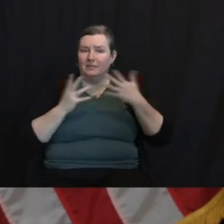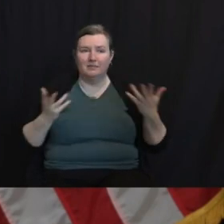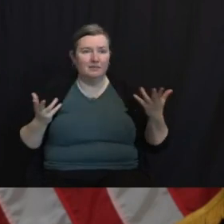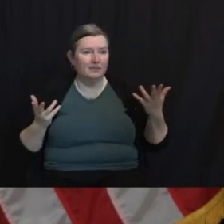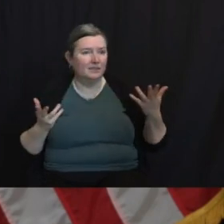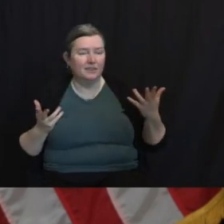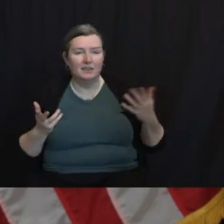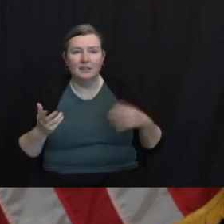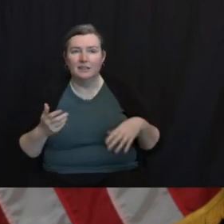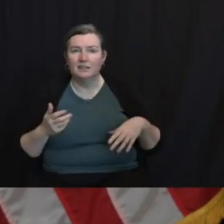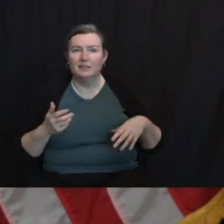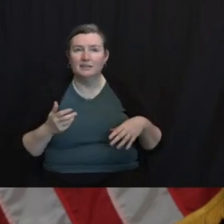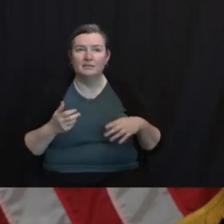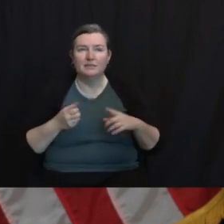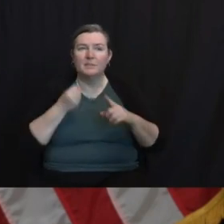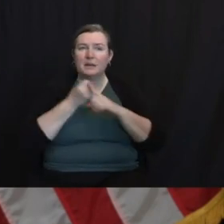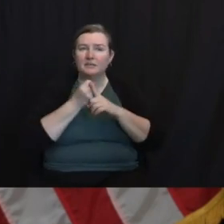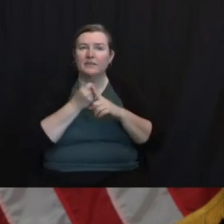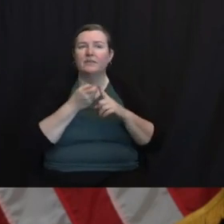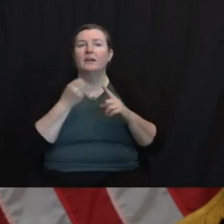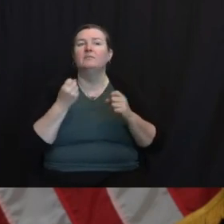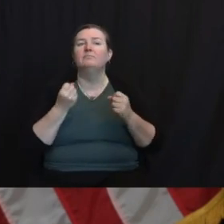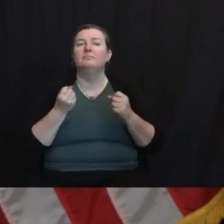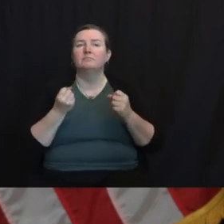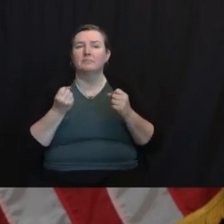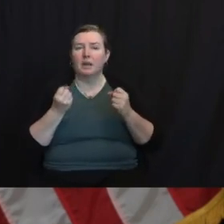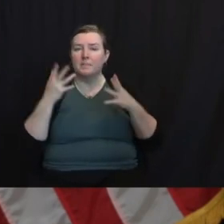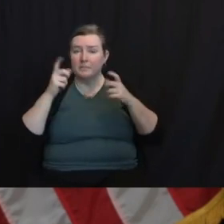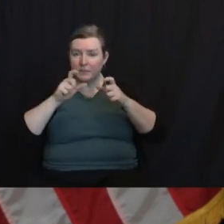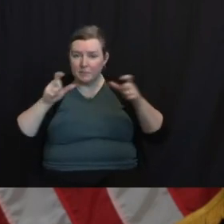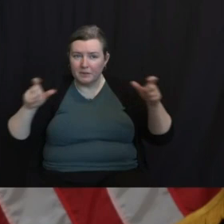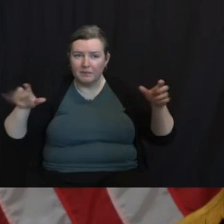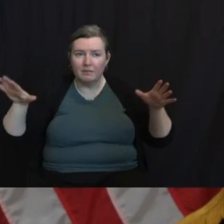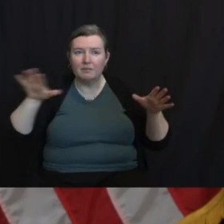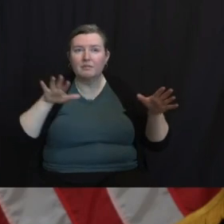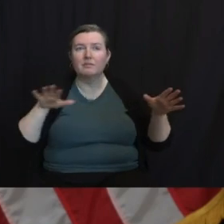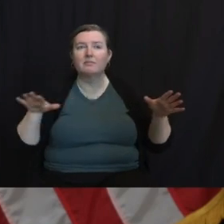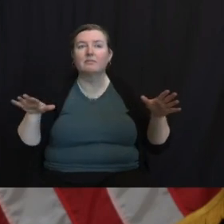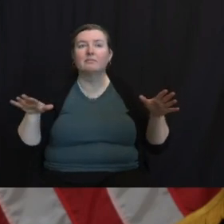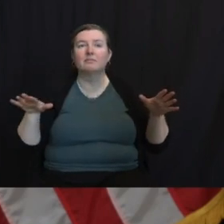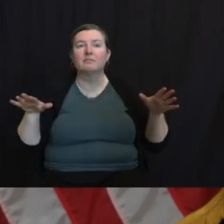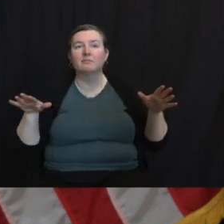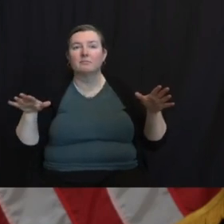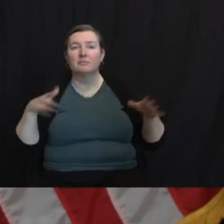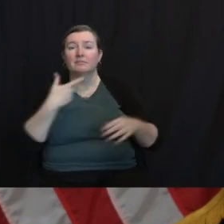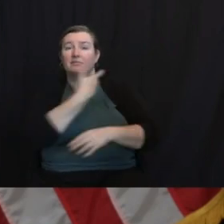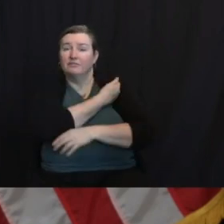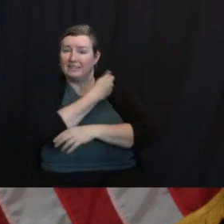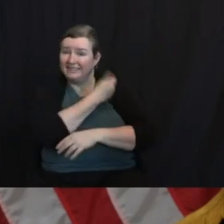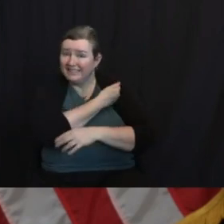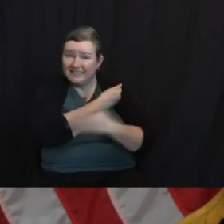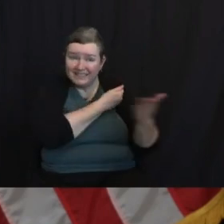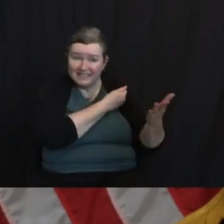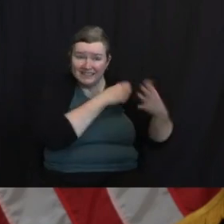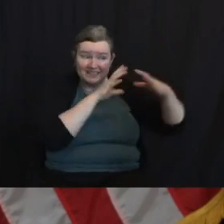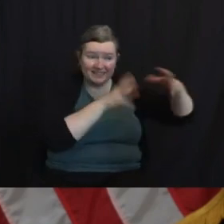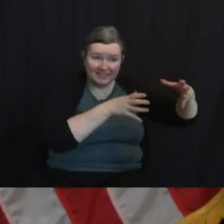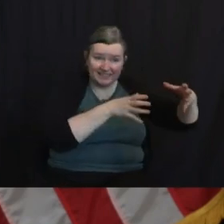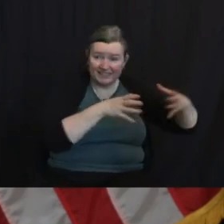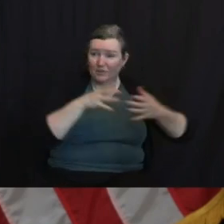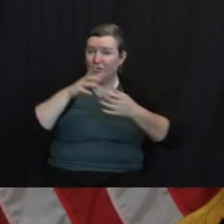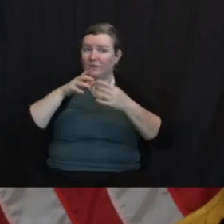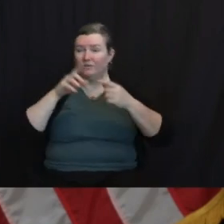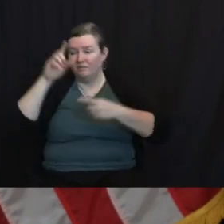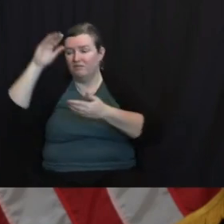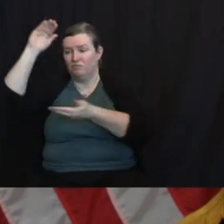impacted by the increasing number of people who are getting vaccinated, either with one dose or those who complete a series. And